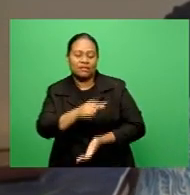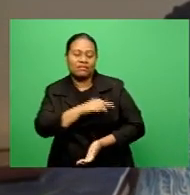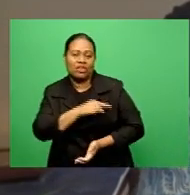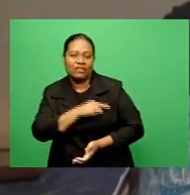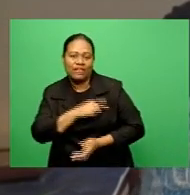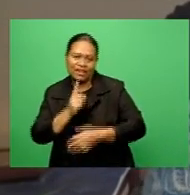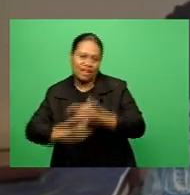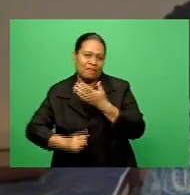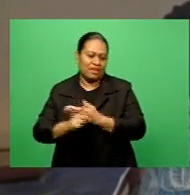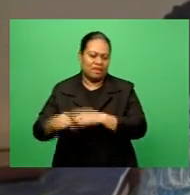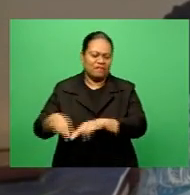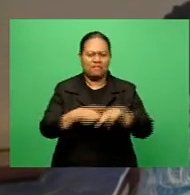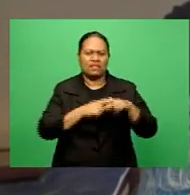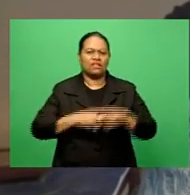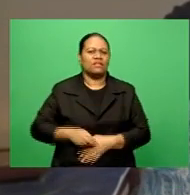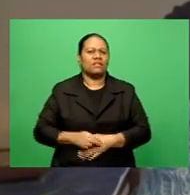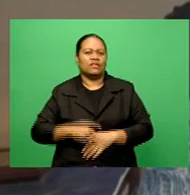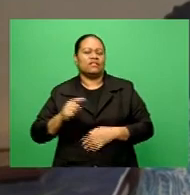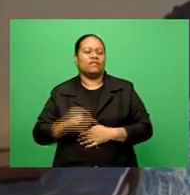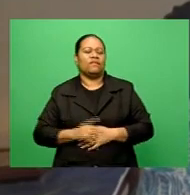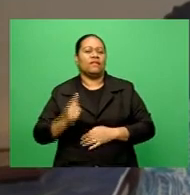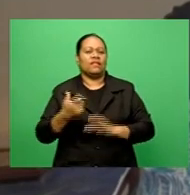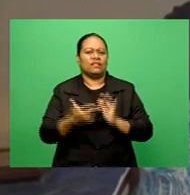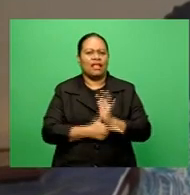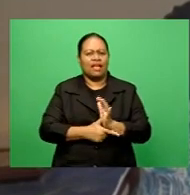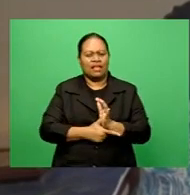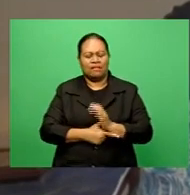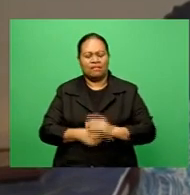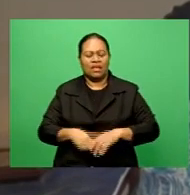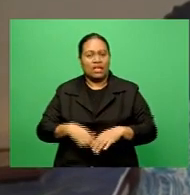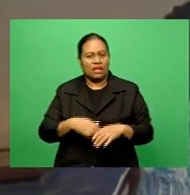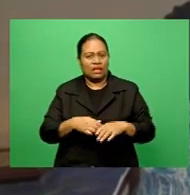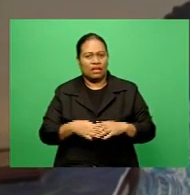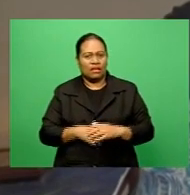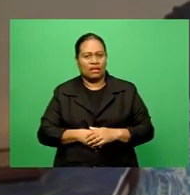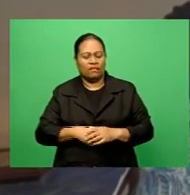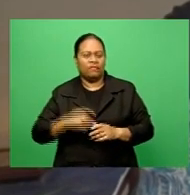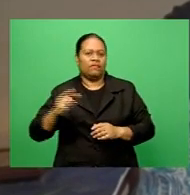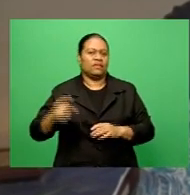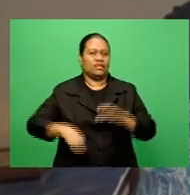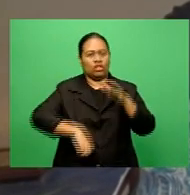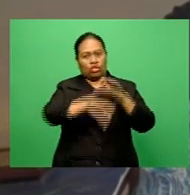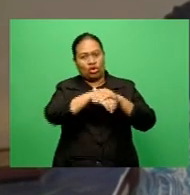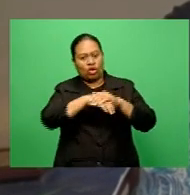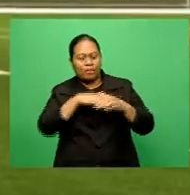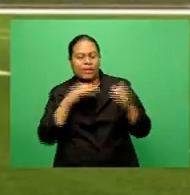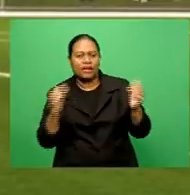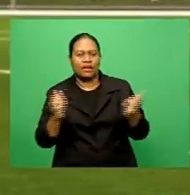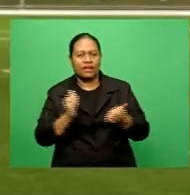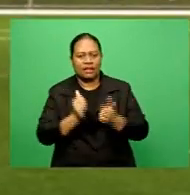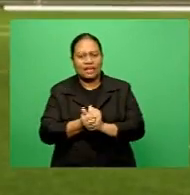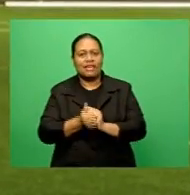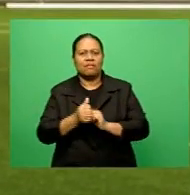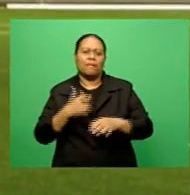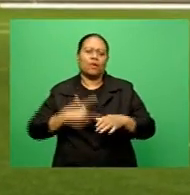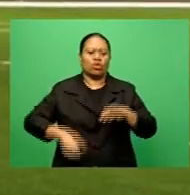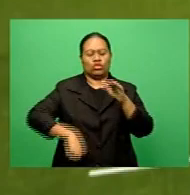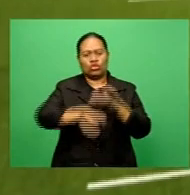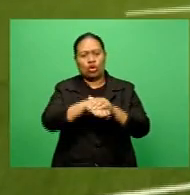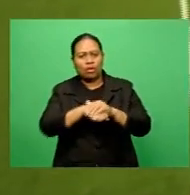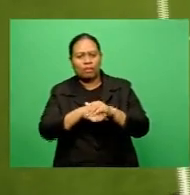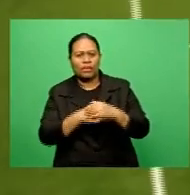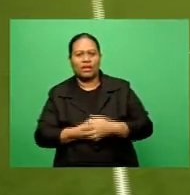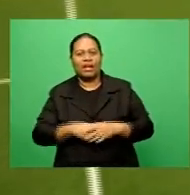Fiji as a one-off tournament. So all the 11, 10 other member countries will be coming to